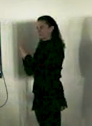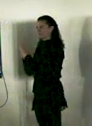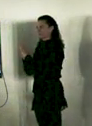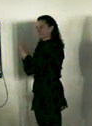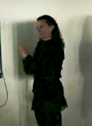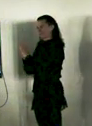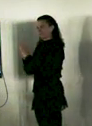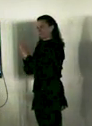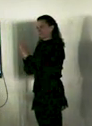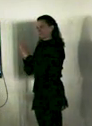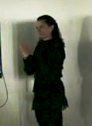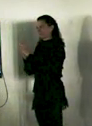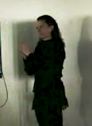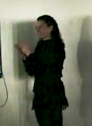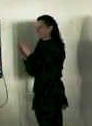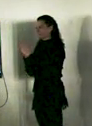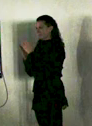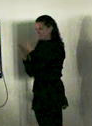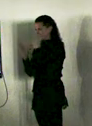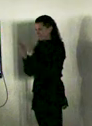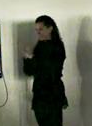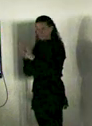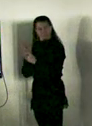know that anyone is going to recognize immediately.